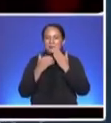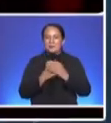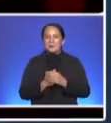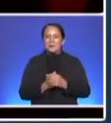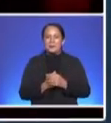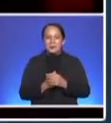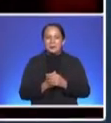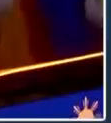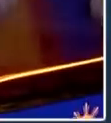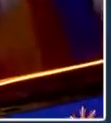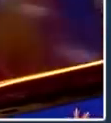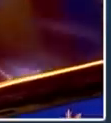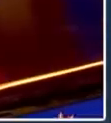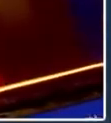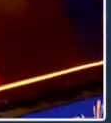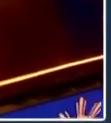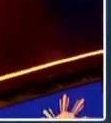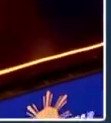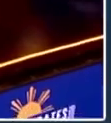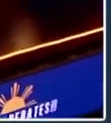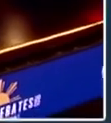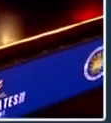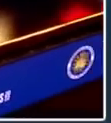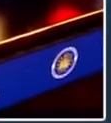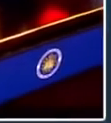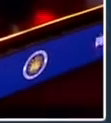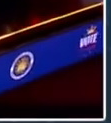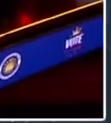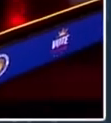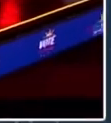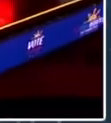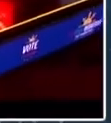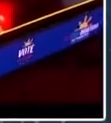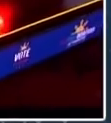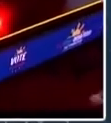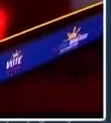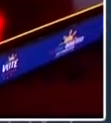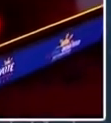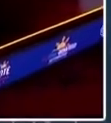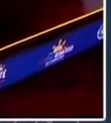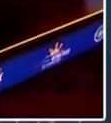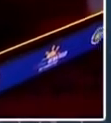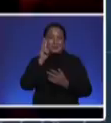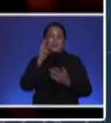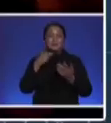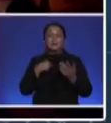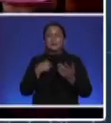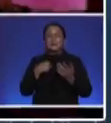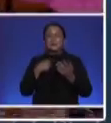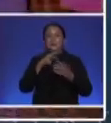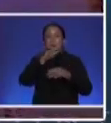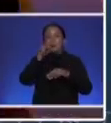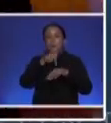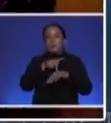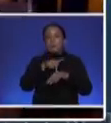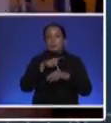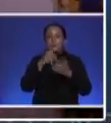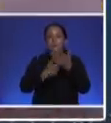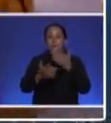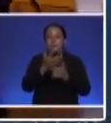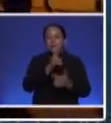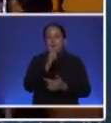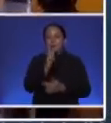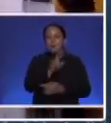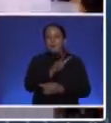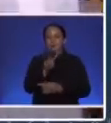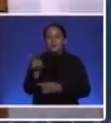it should have happened a couple of weeks back or even a month back. No, but nonetheless, we are here because obviously, since he is